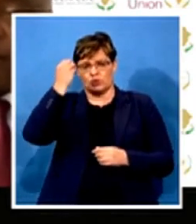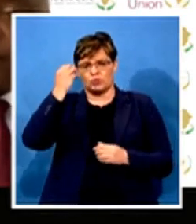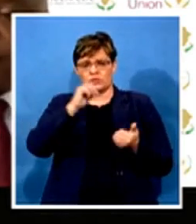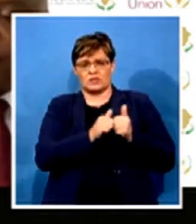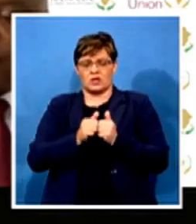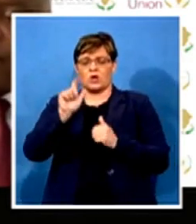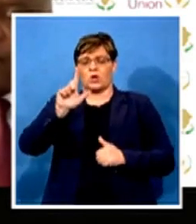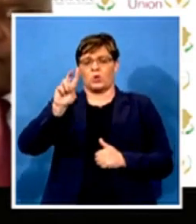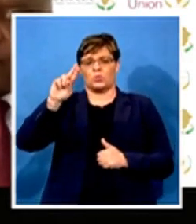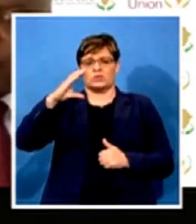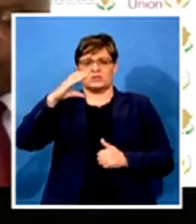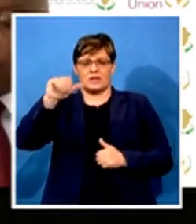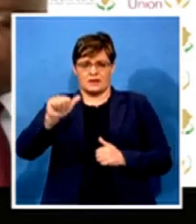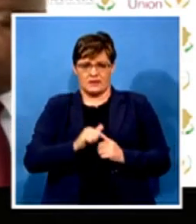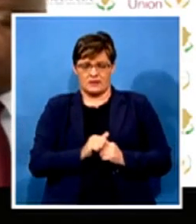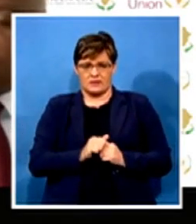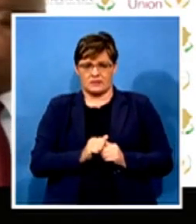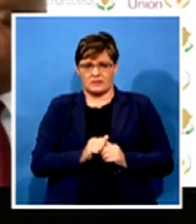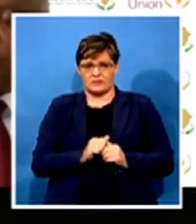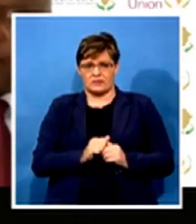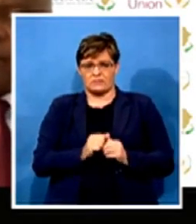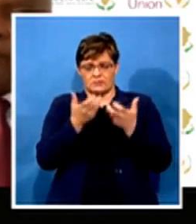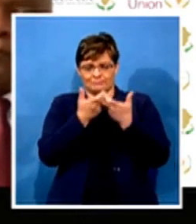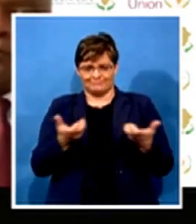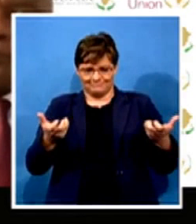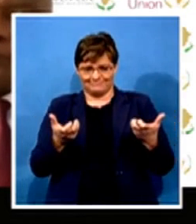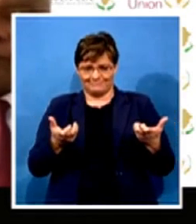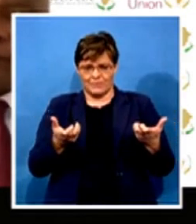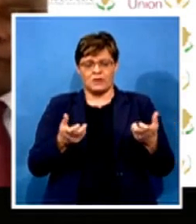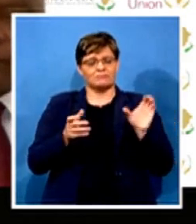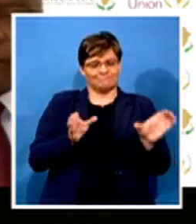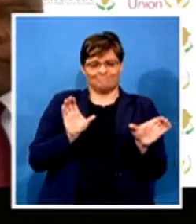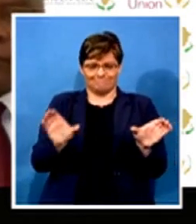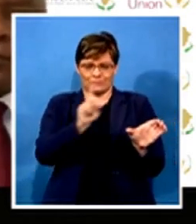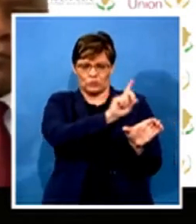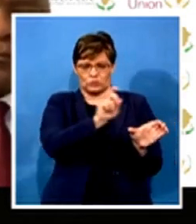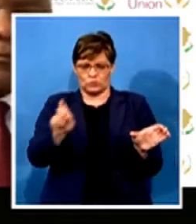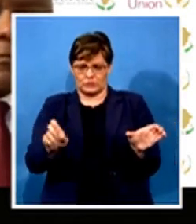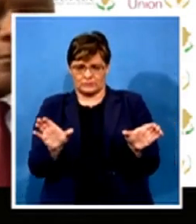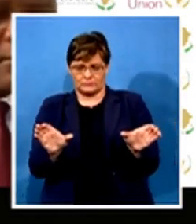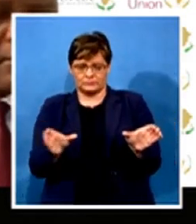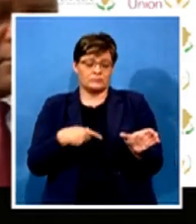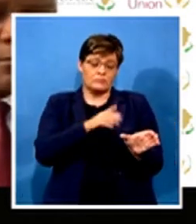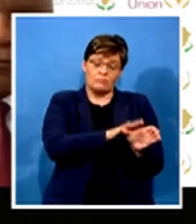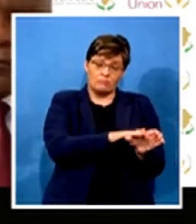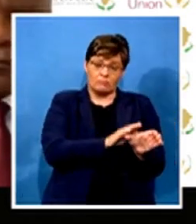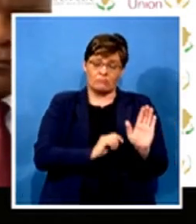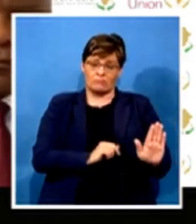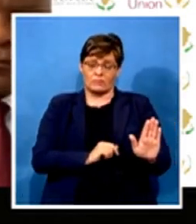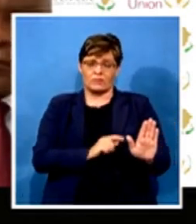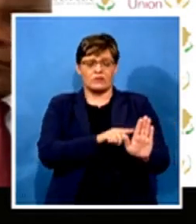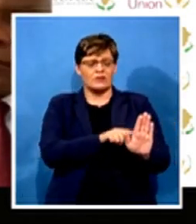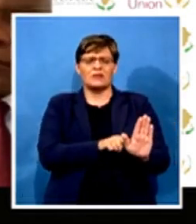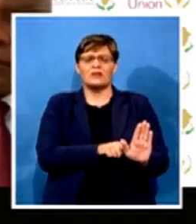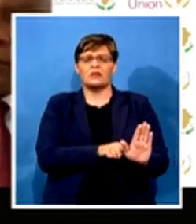I'm going to split into batches of 2. So the first one is, what is the state of progress of